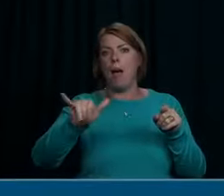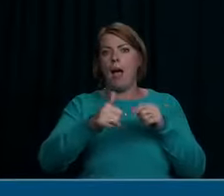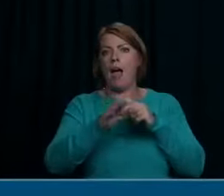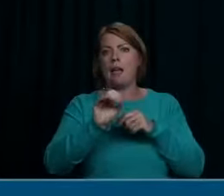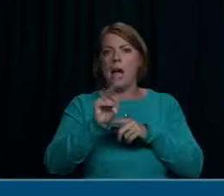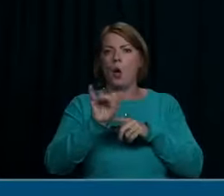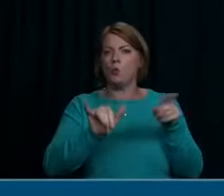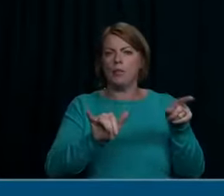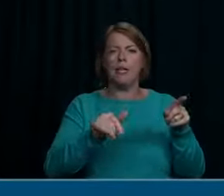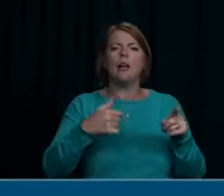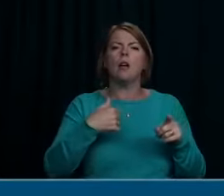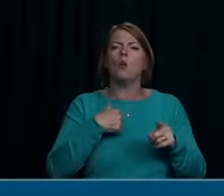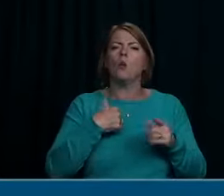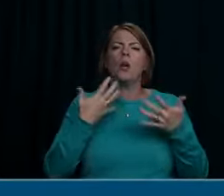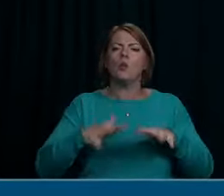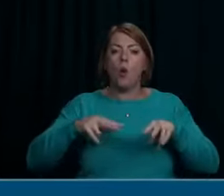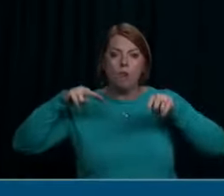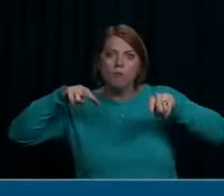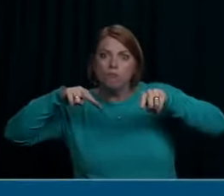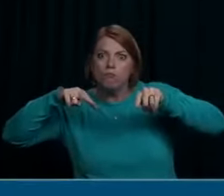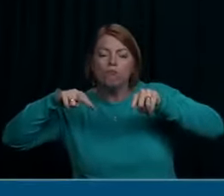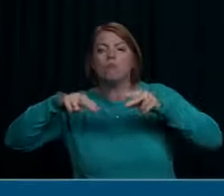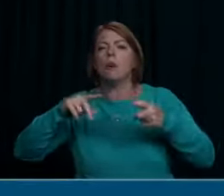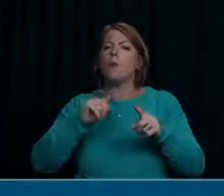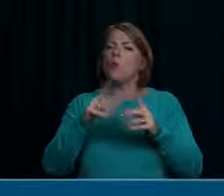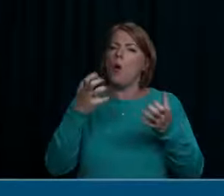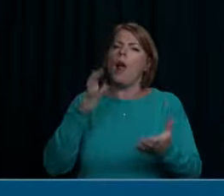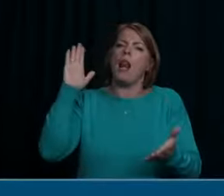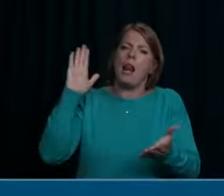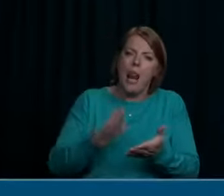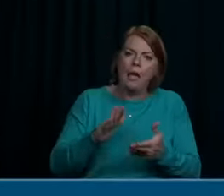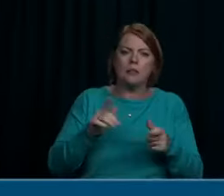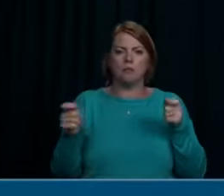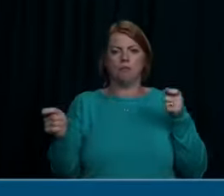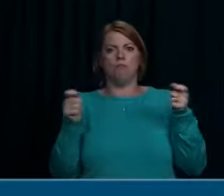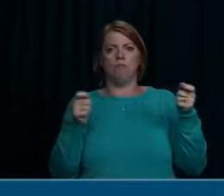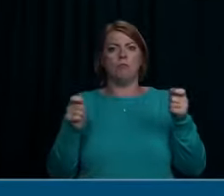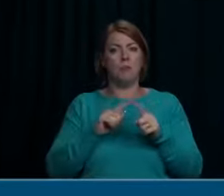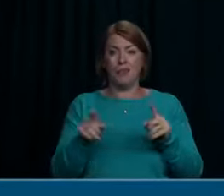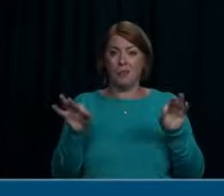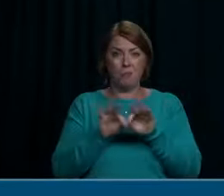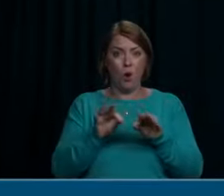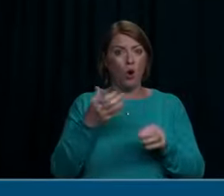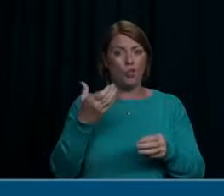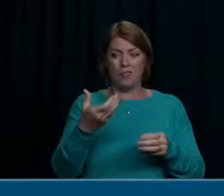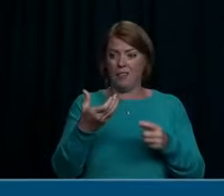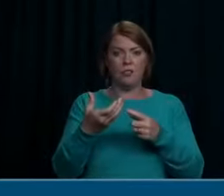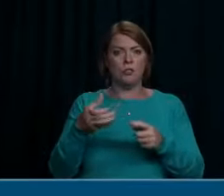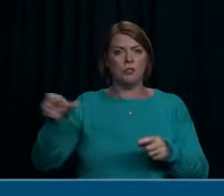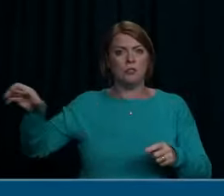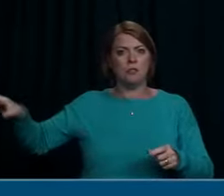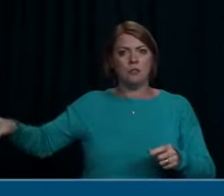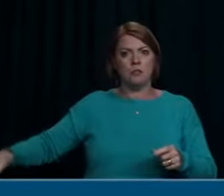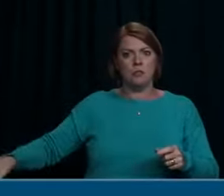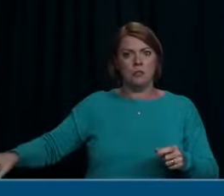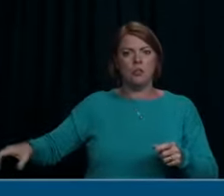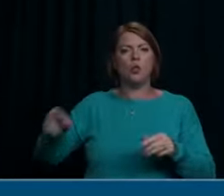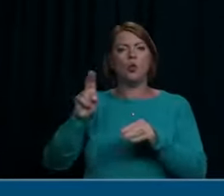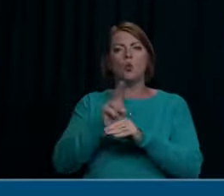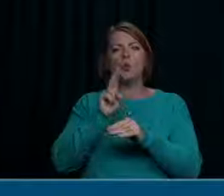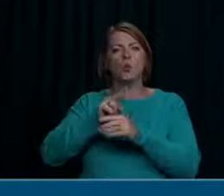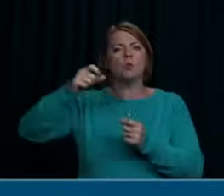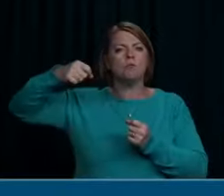less government. We need less regulation. What we need to do is just keep those devices out of our hands, set them down, and utilize wireless